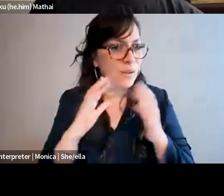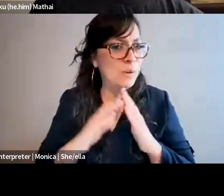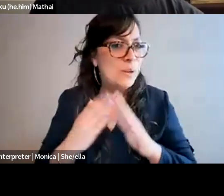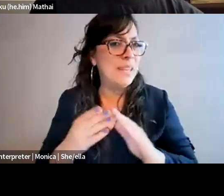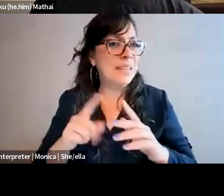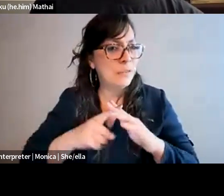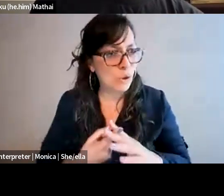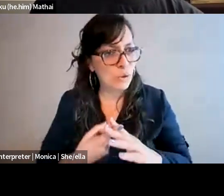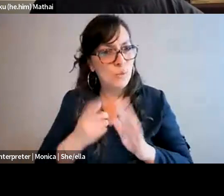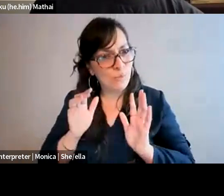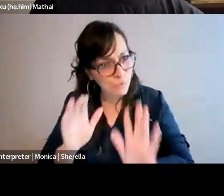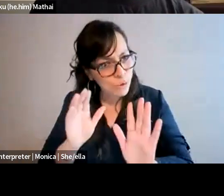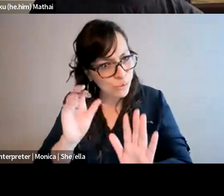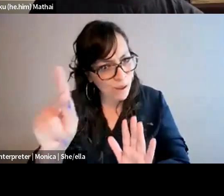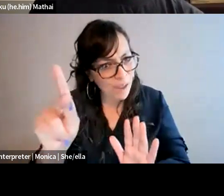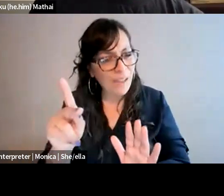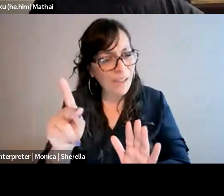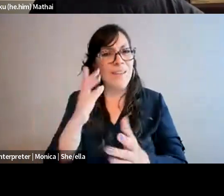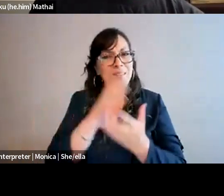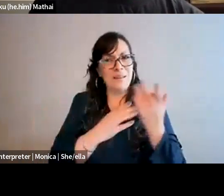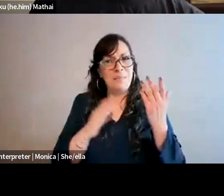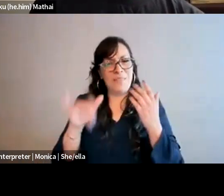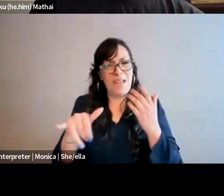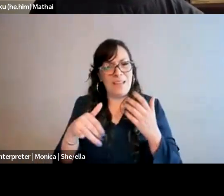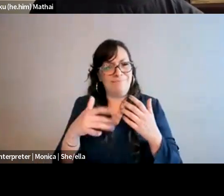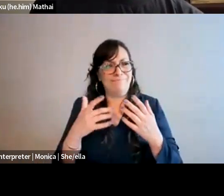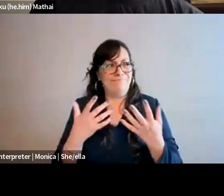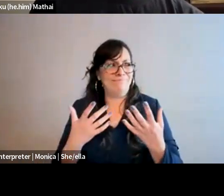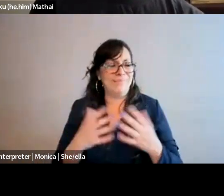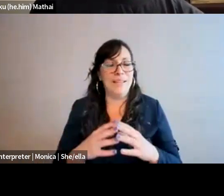push back against some of this very